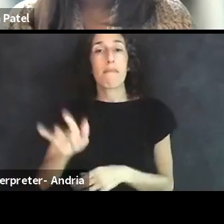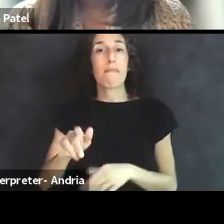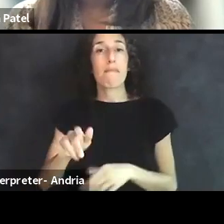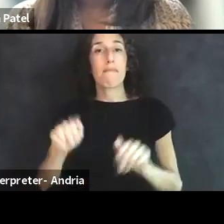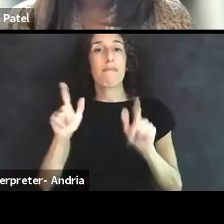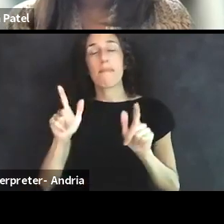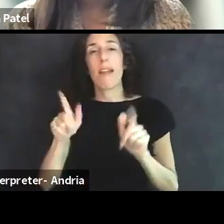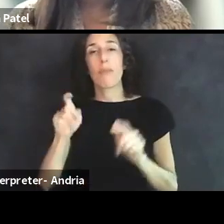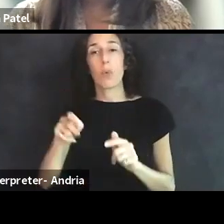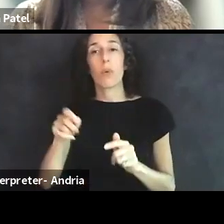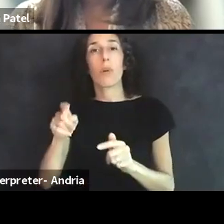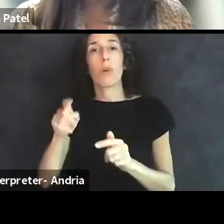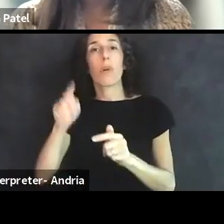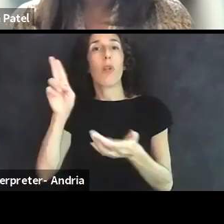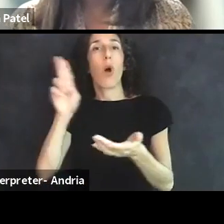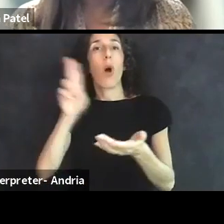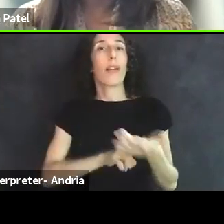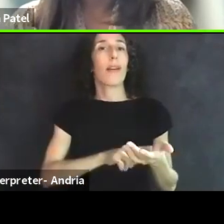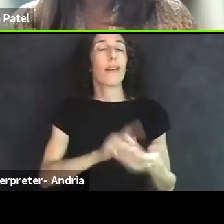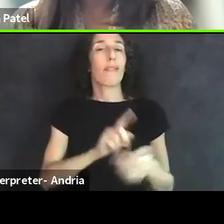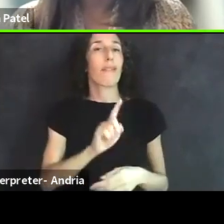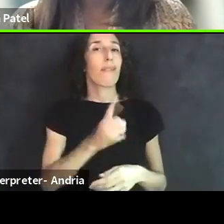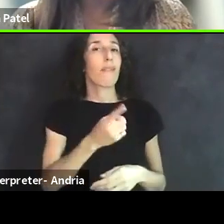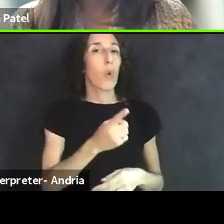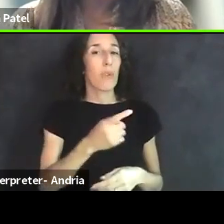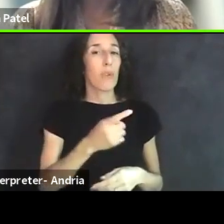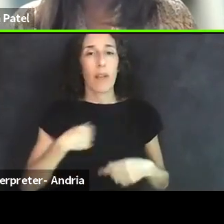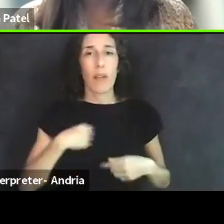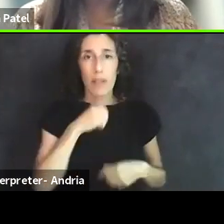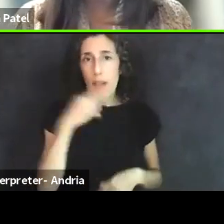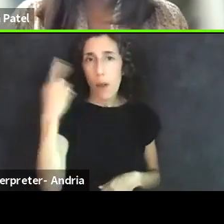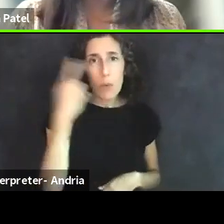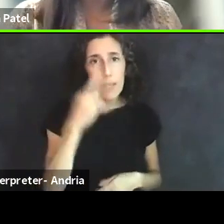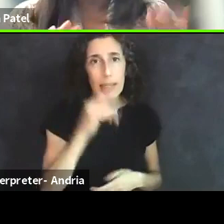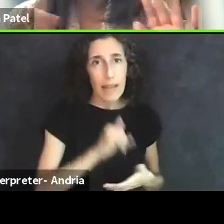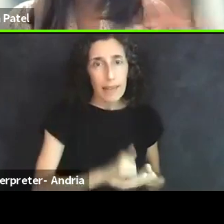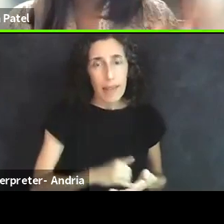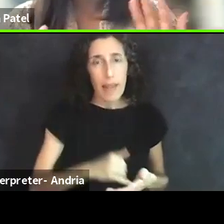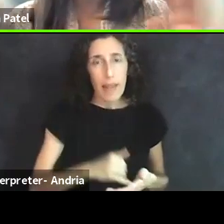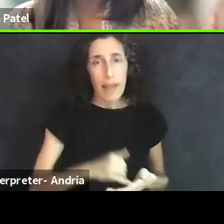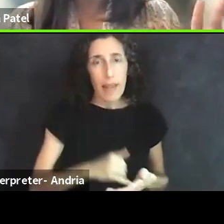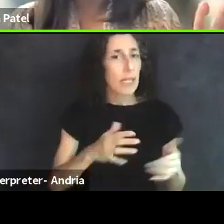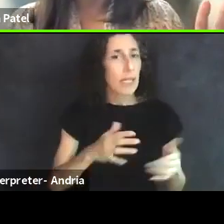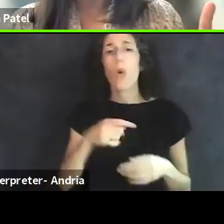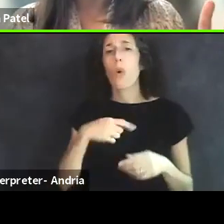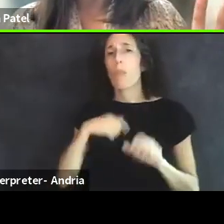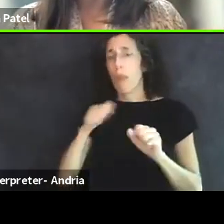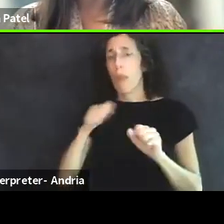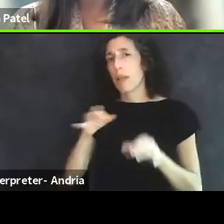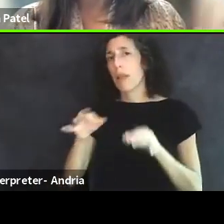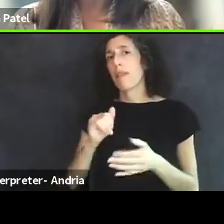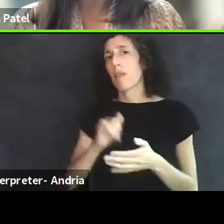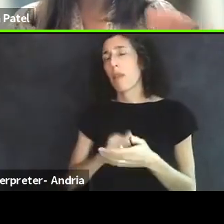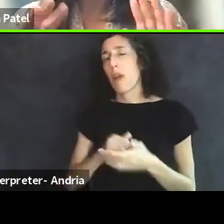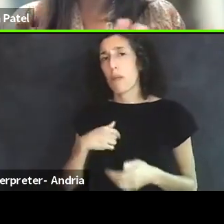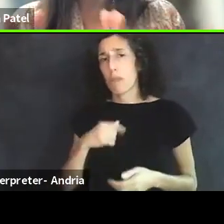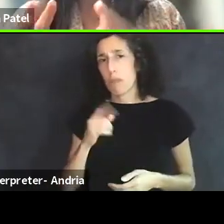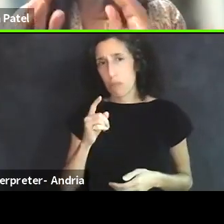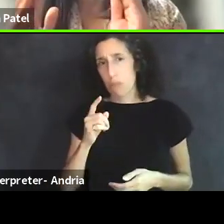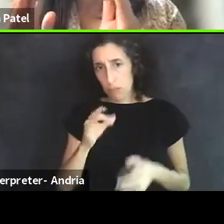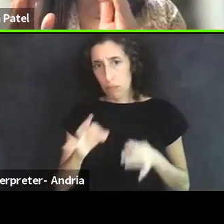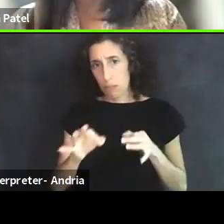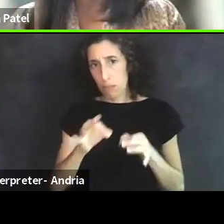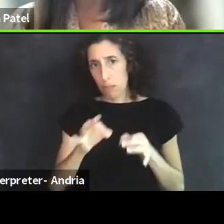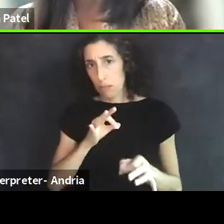don't know if I can say something about that, Clara. So there's a couple of different parts of our program. One